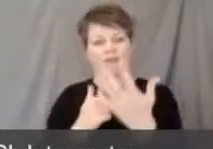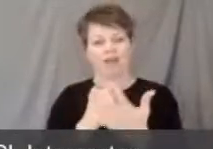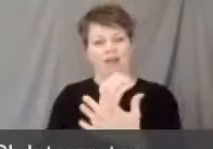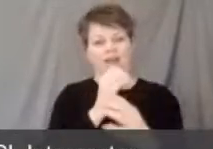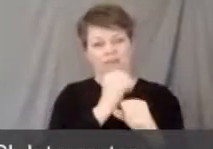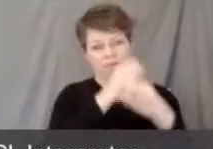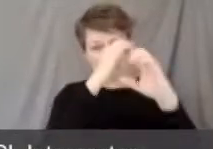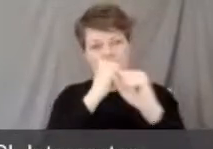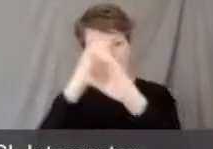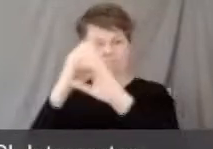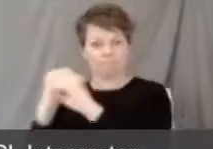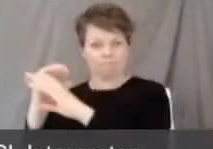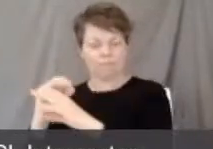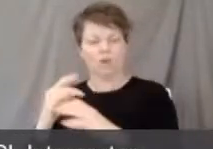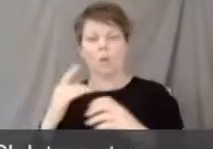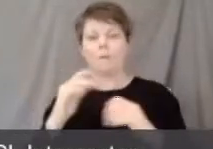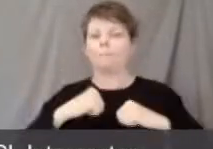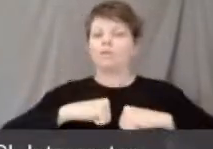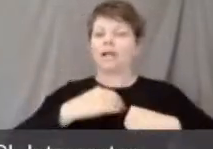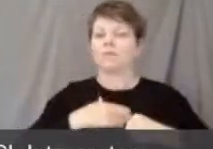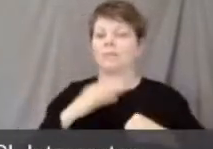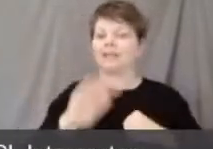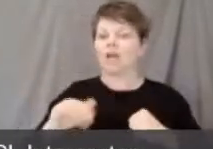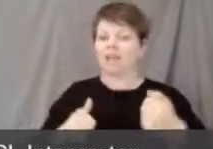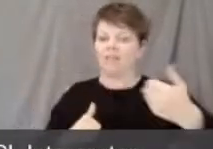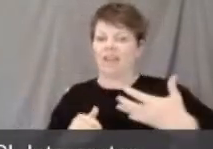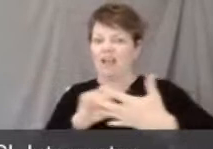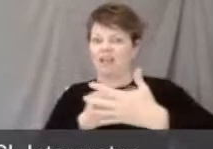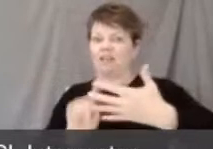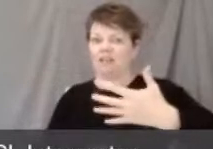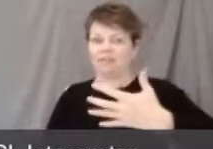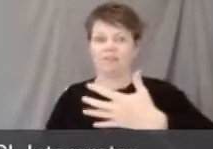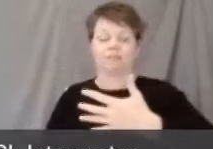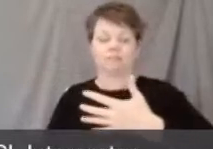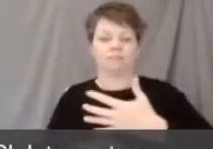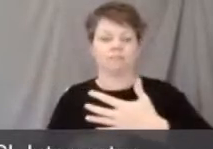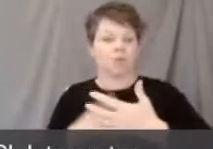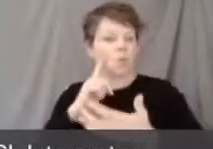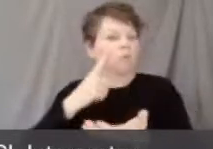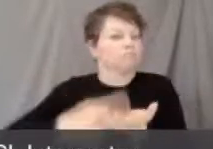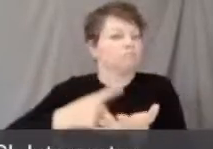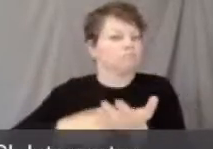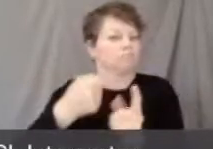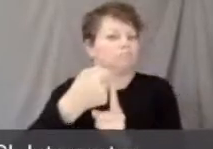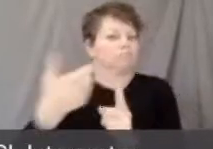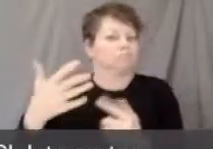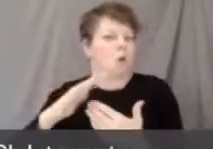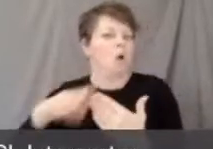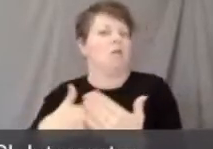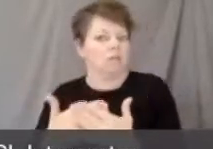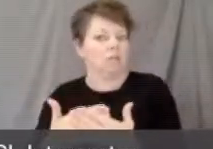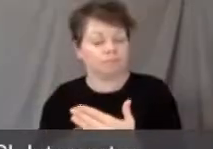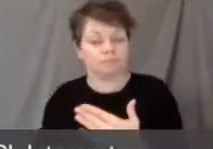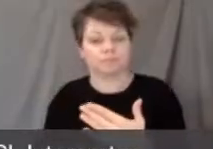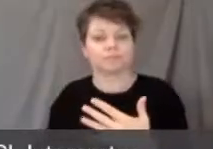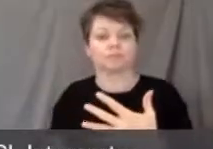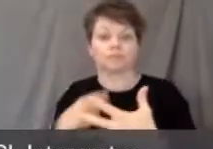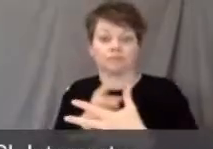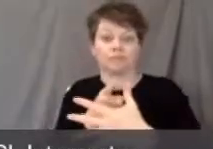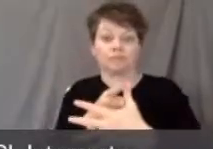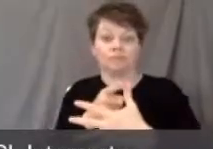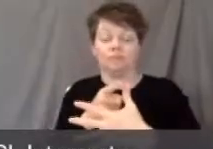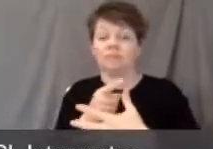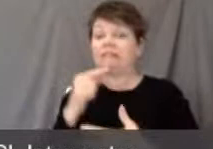need to protect my child from. So one is, and we're going to talk about all of these in a little bit more detail, but one is serious